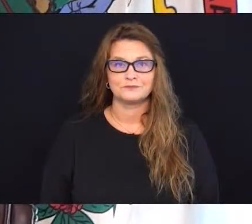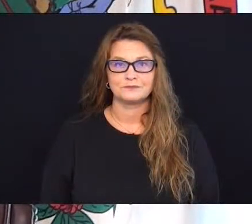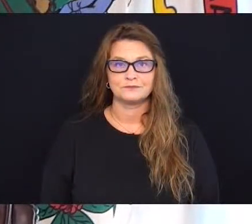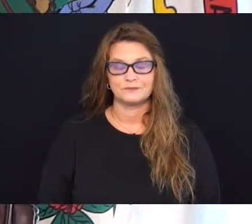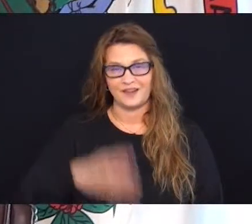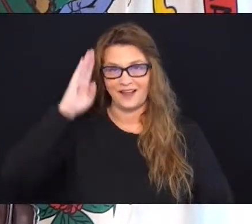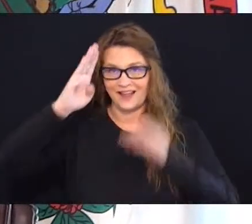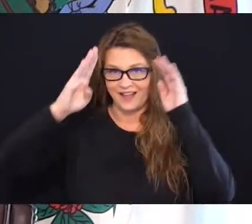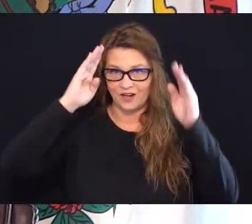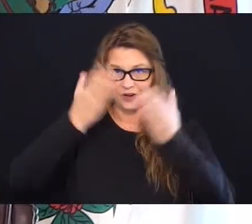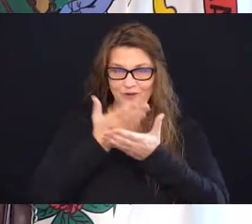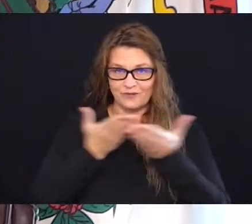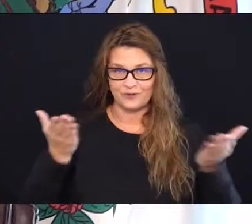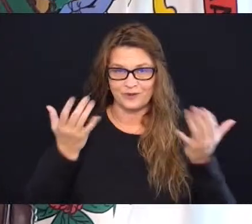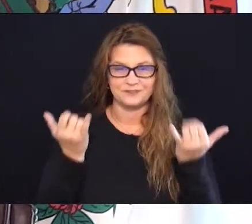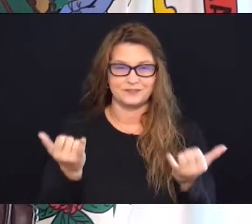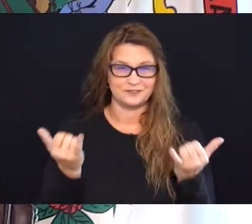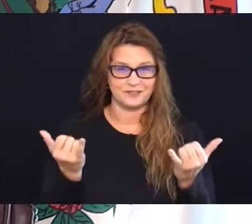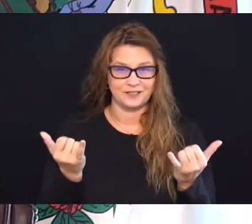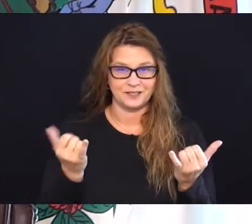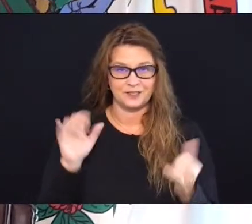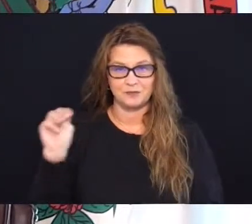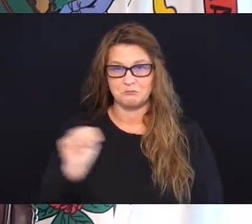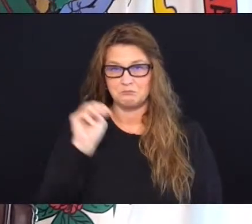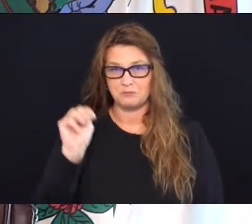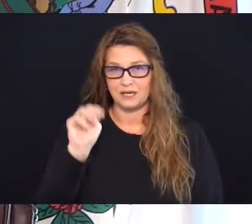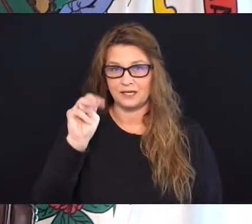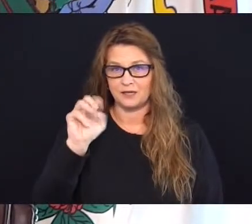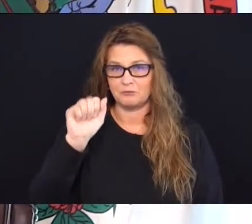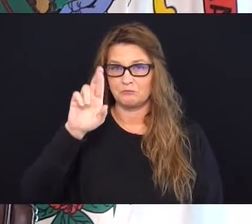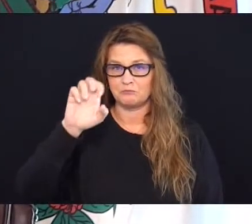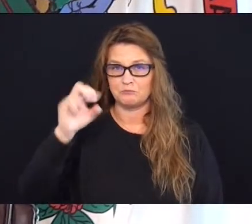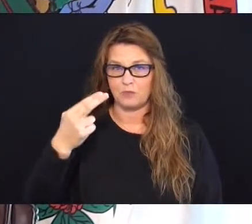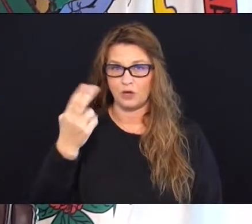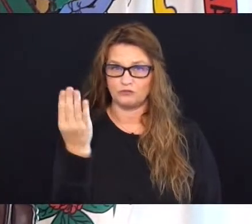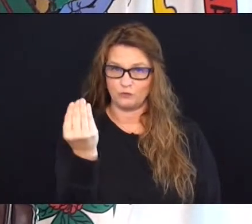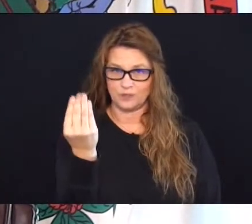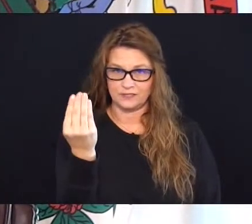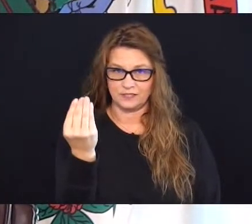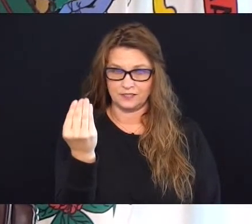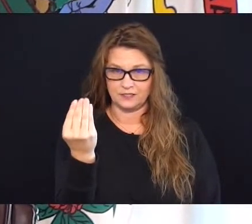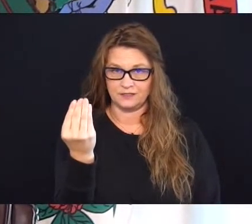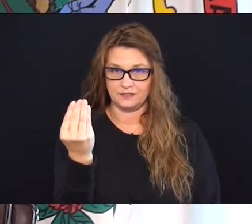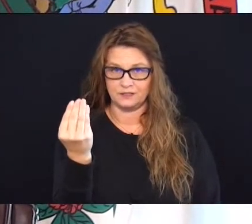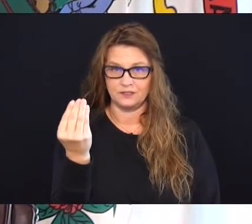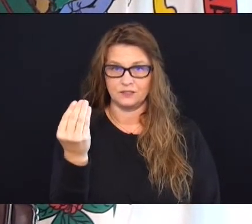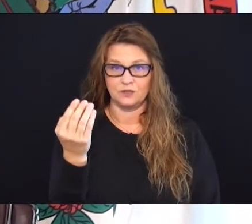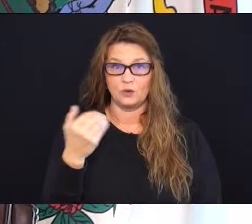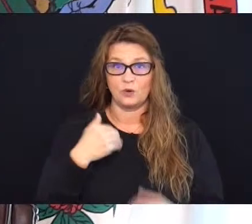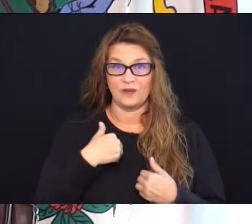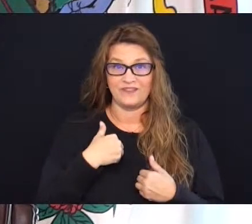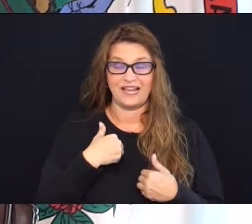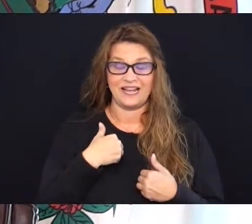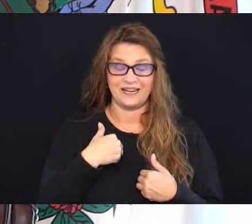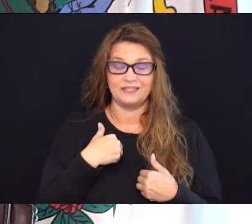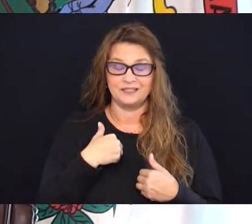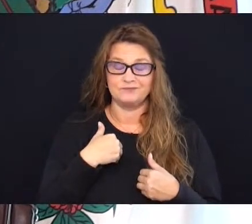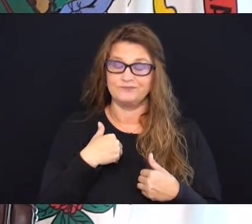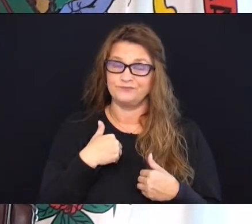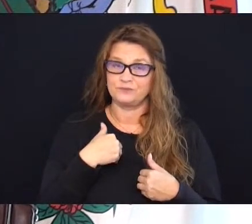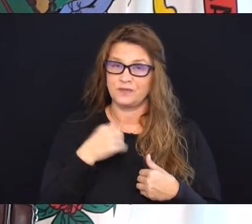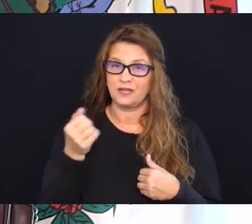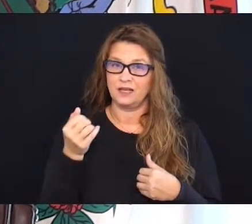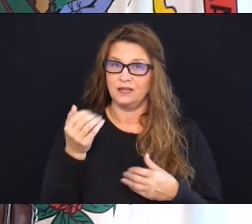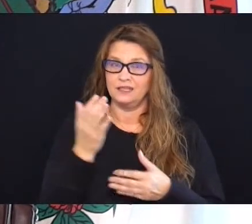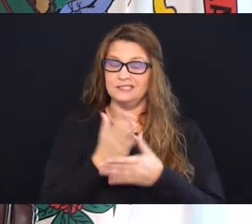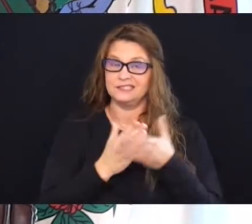Hello, everyone. It's Monday, March the 14th. We've lost, and I'm sure this is